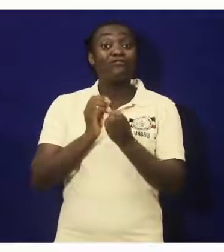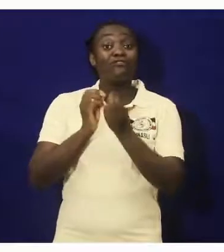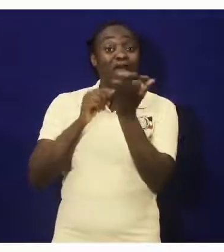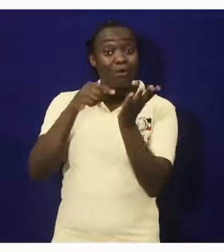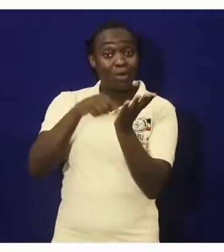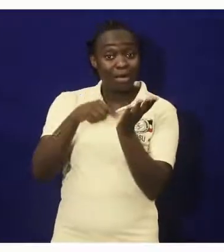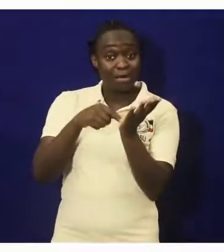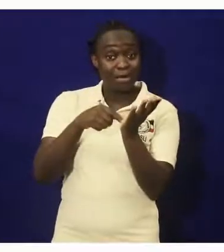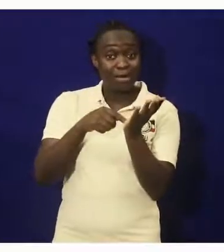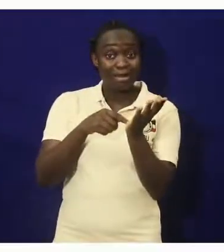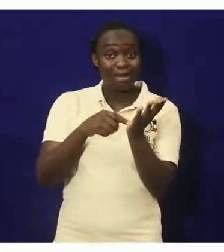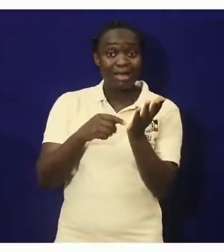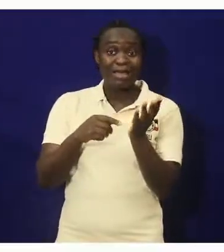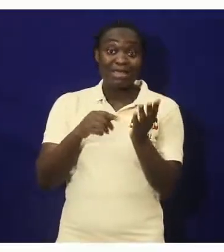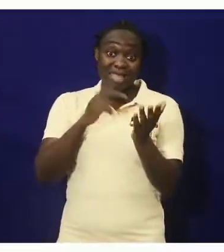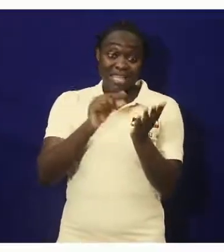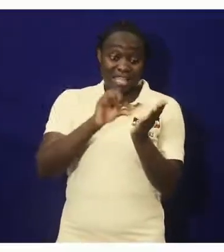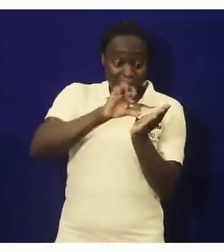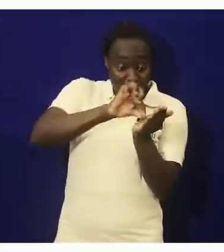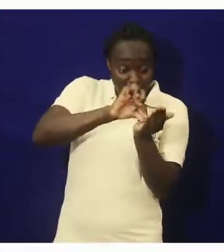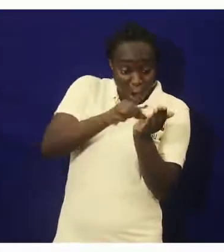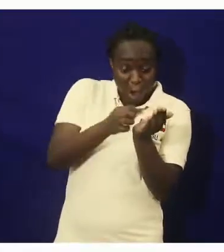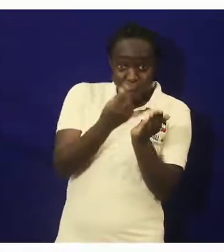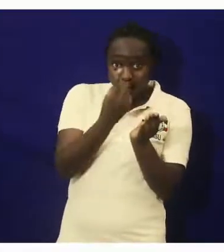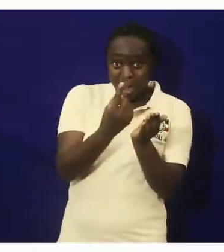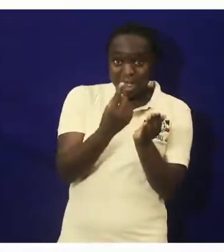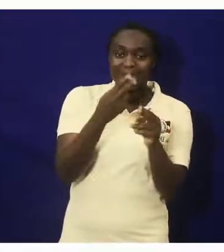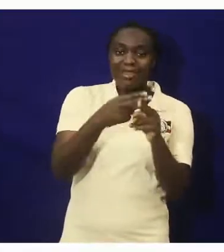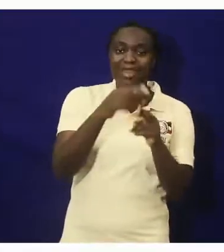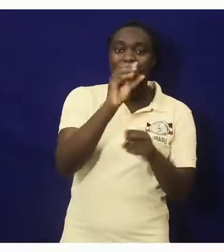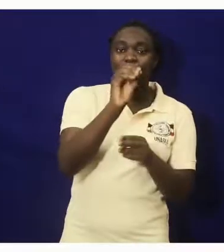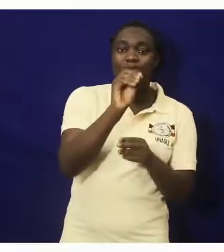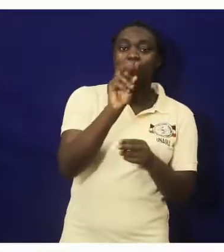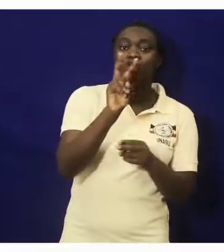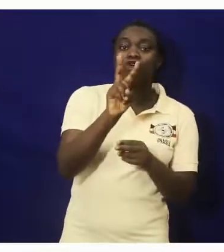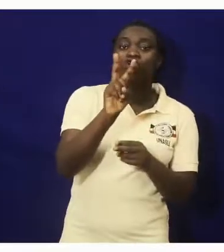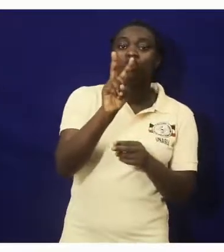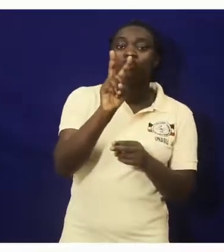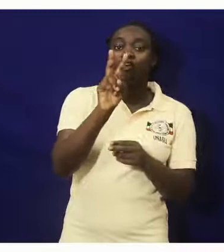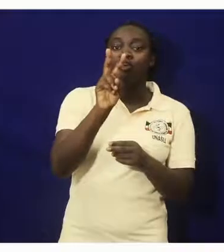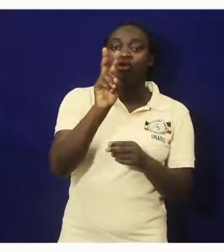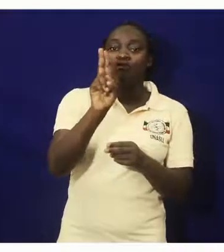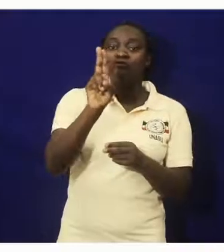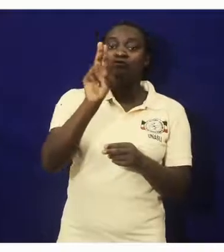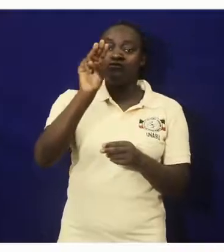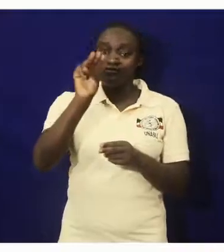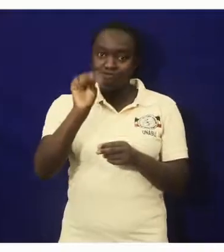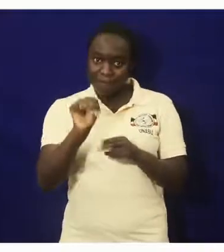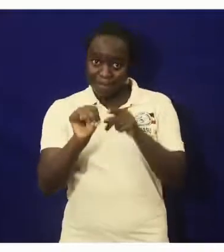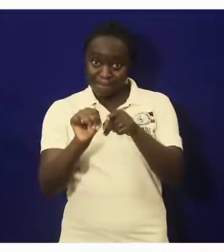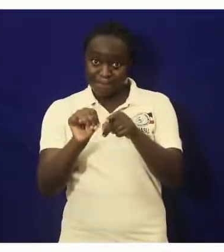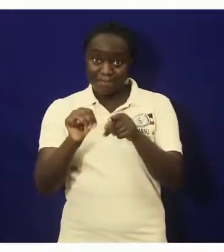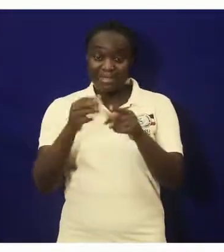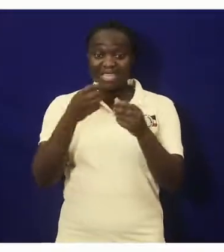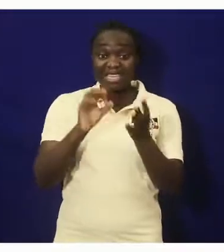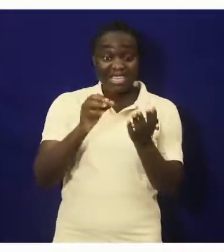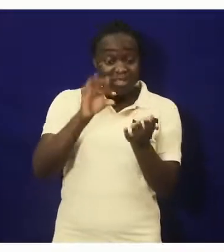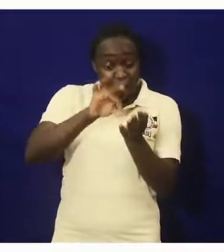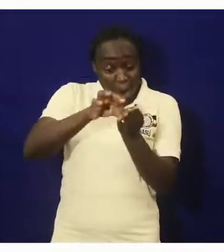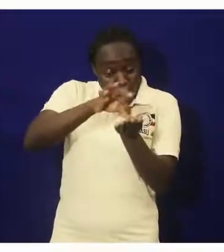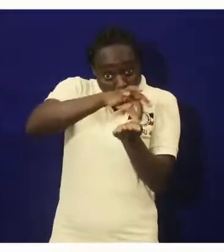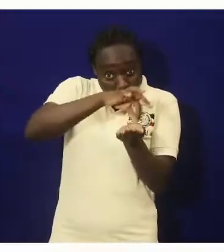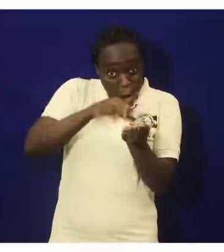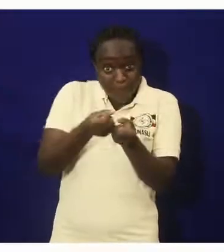Ovum is singular for ova. When the ova are